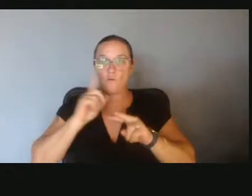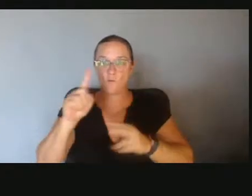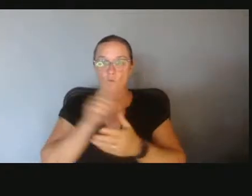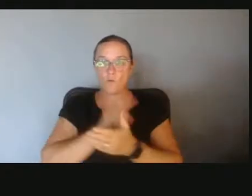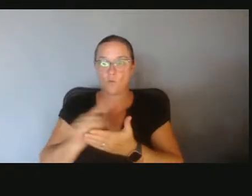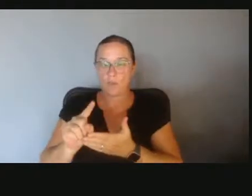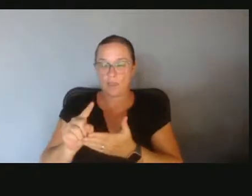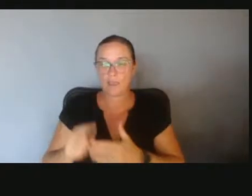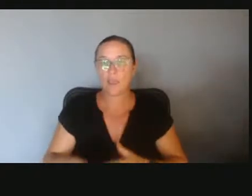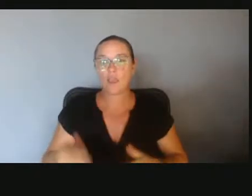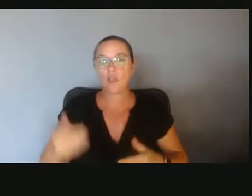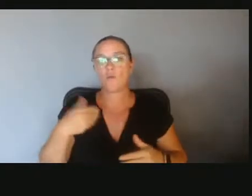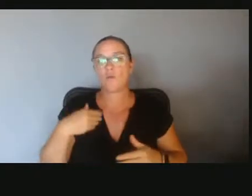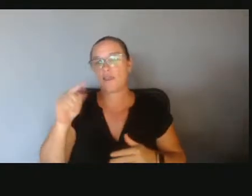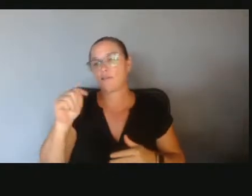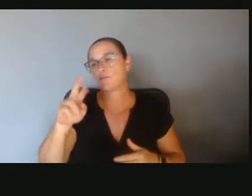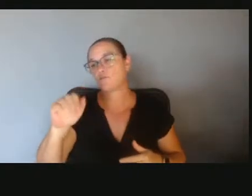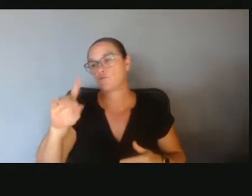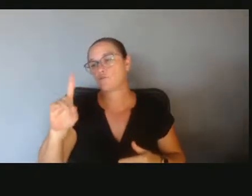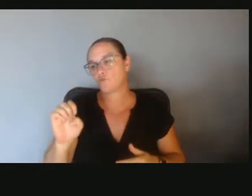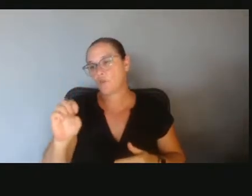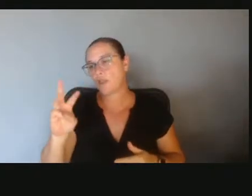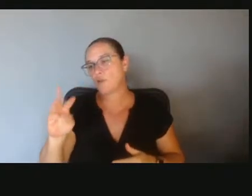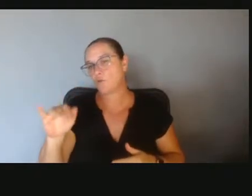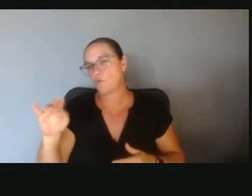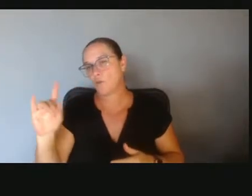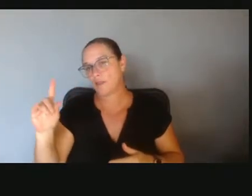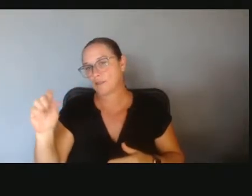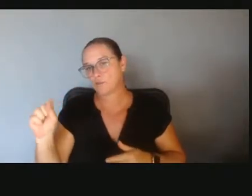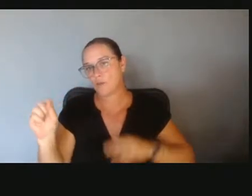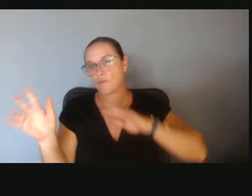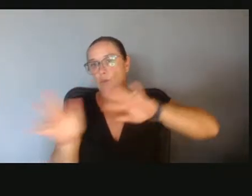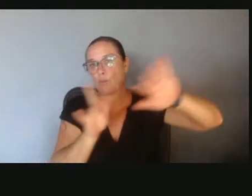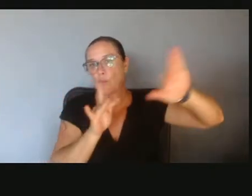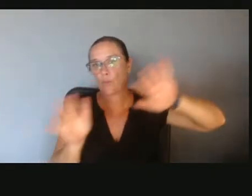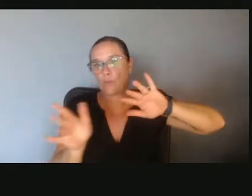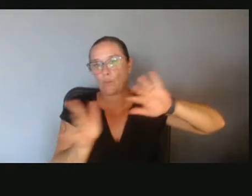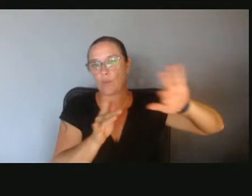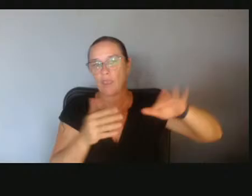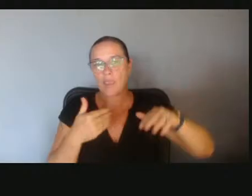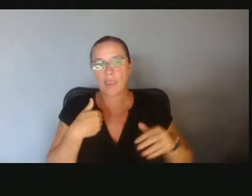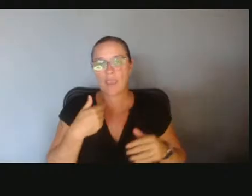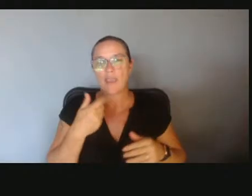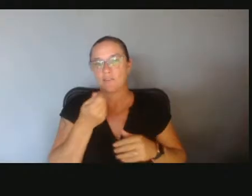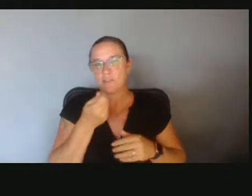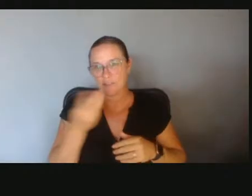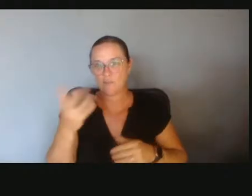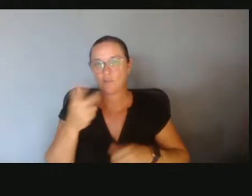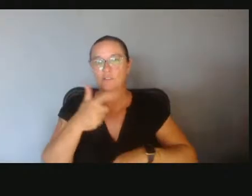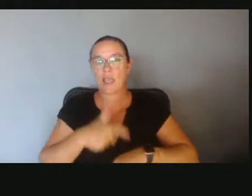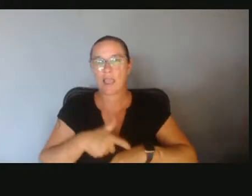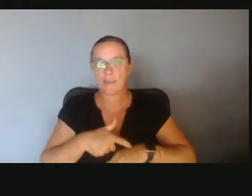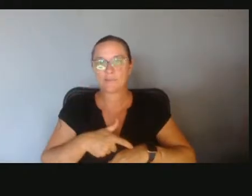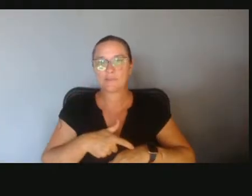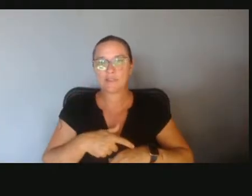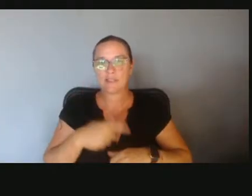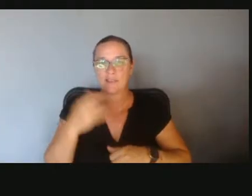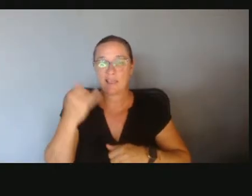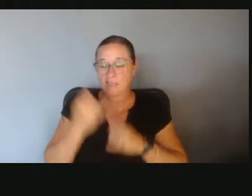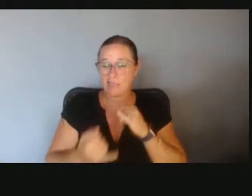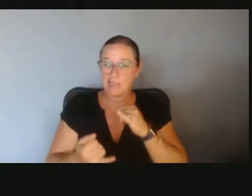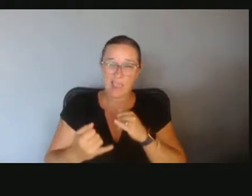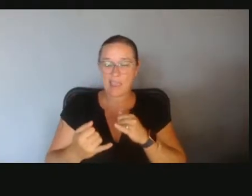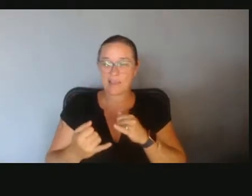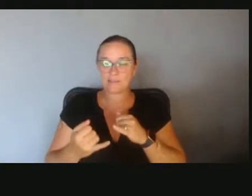have trade winds blowing our volcanic emissions to the southwest, you can see several instances of time, including this very last capture here from a